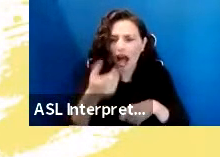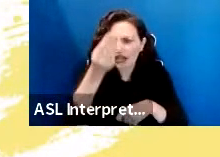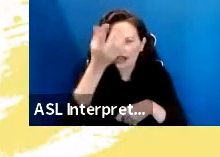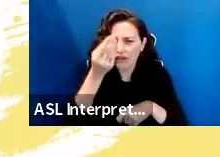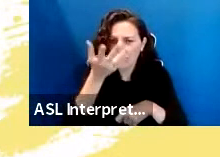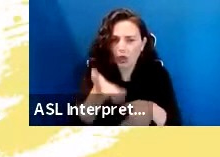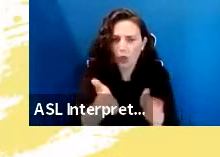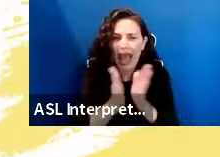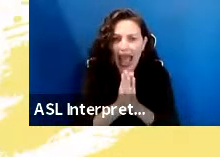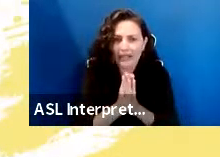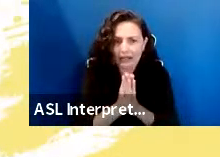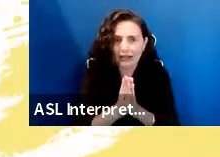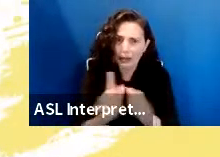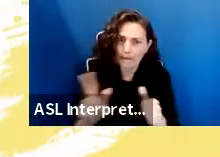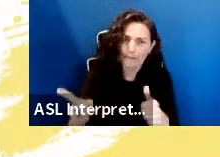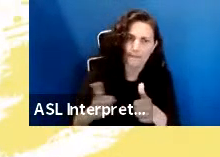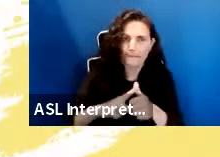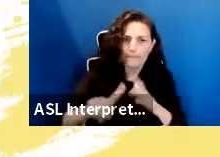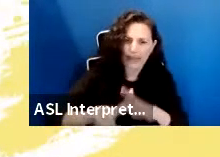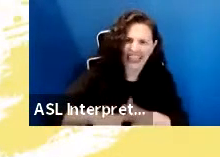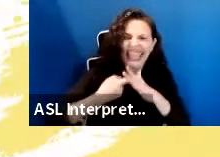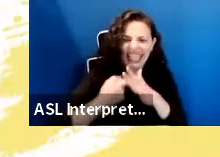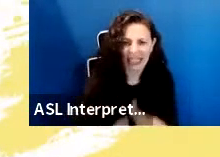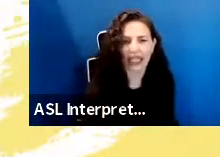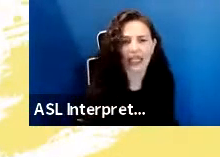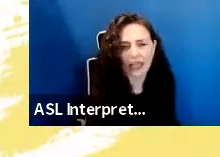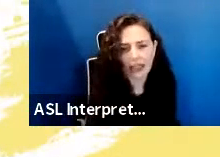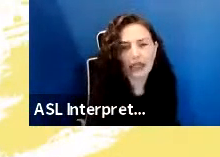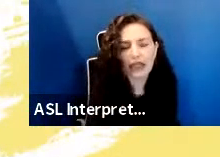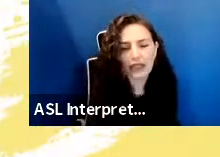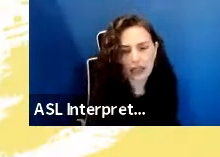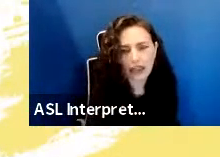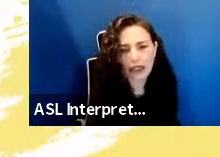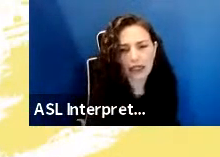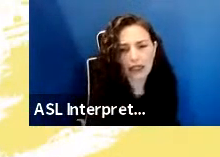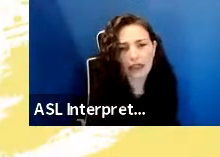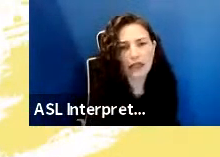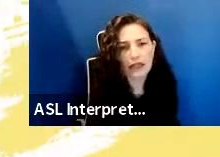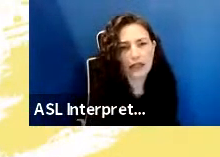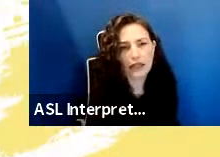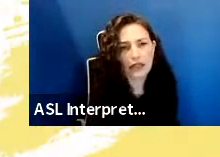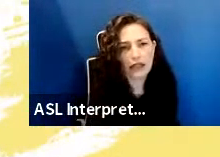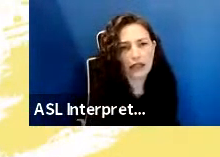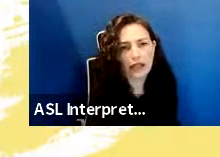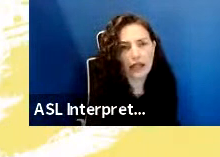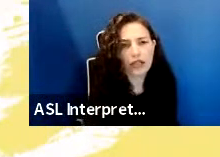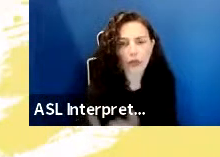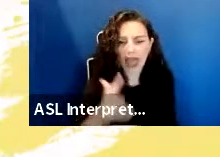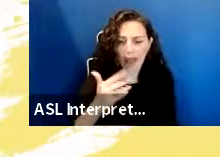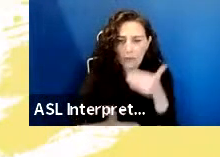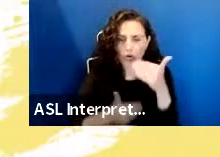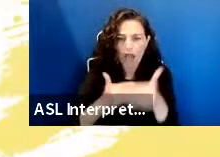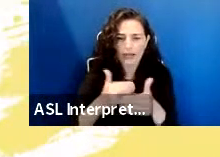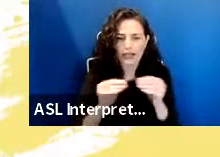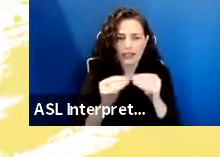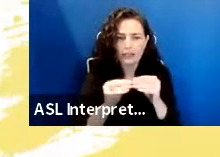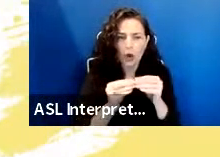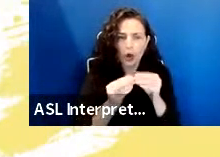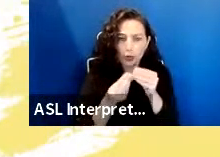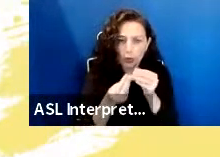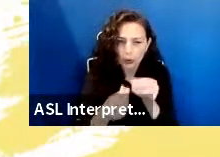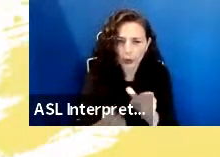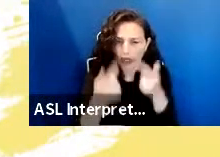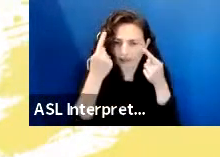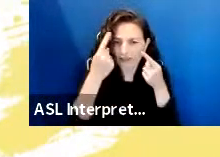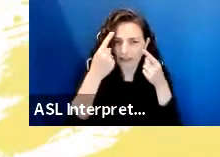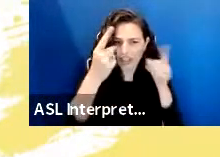from you, and let's try and make this process streamlined and efficient so that we can get through and get you to